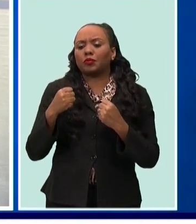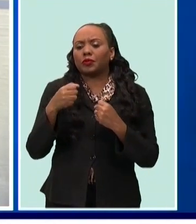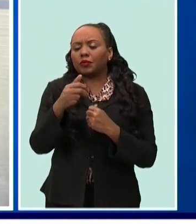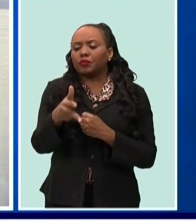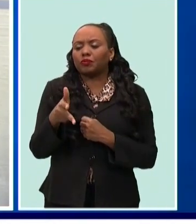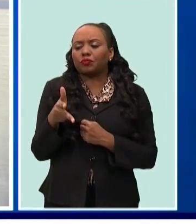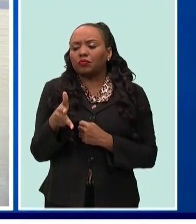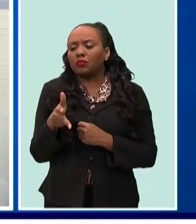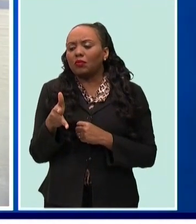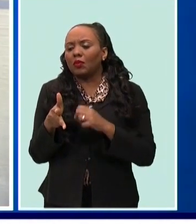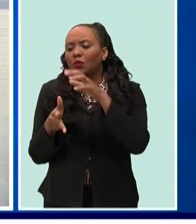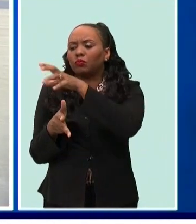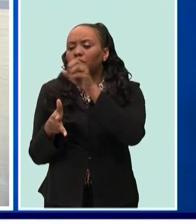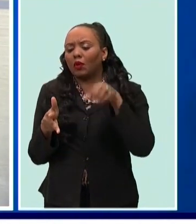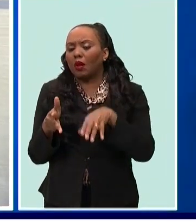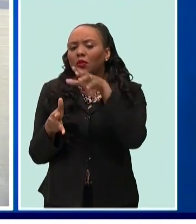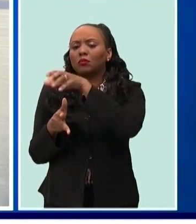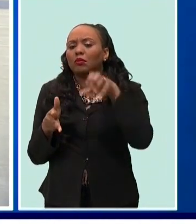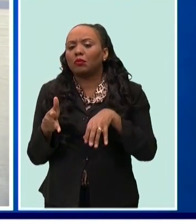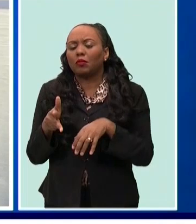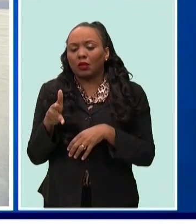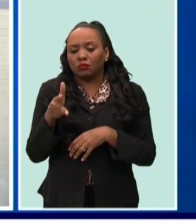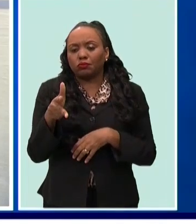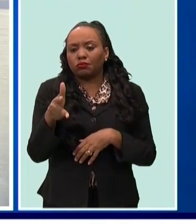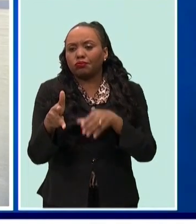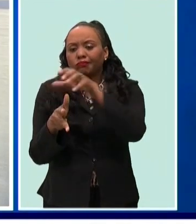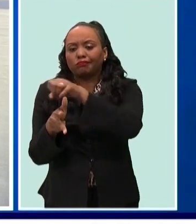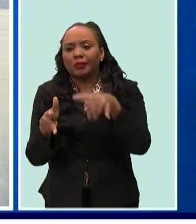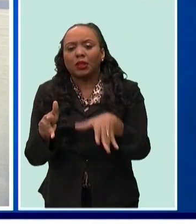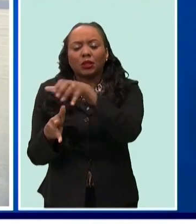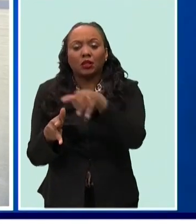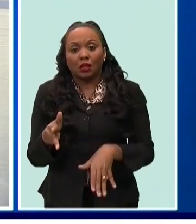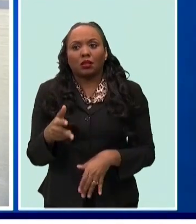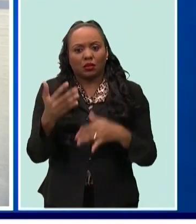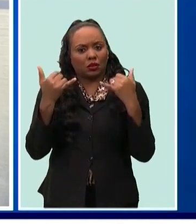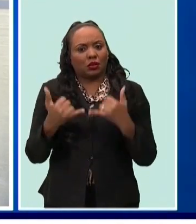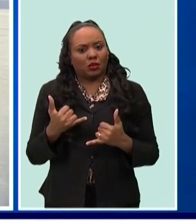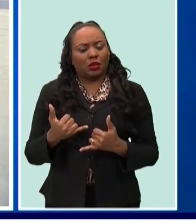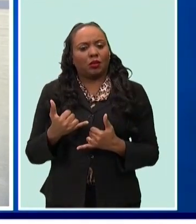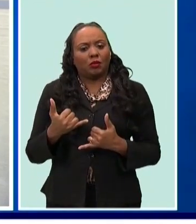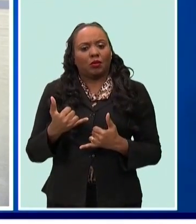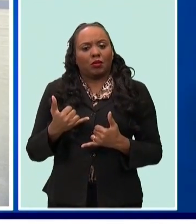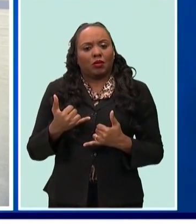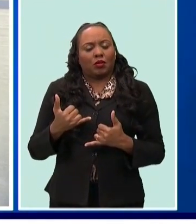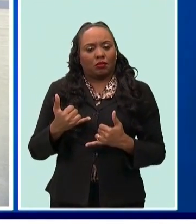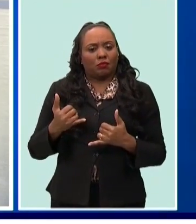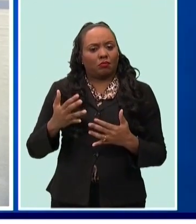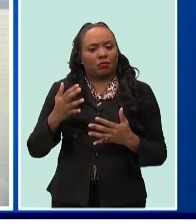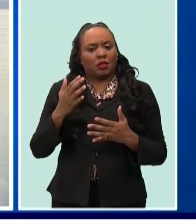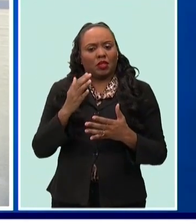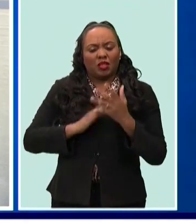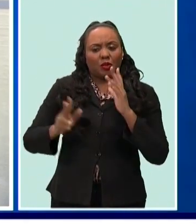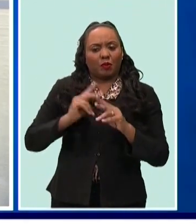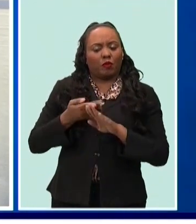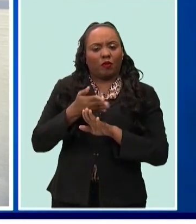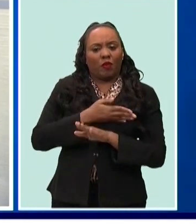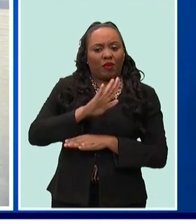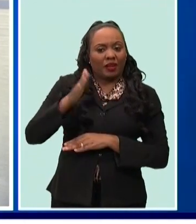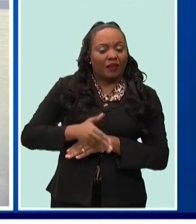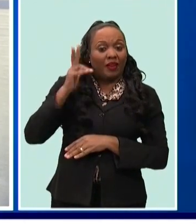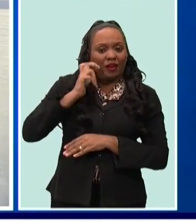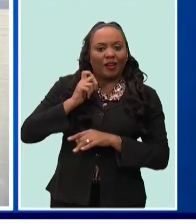major convenience. And so when this started that, then others started, and now it's something that has caught on, and that's what competition does. It causes others around